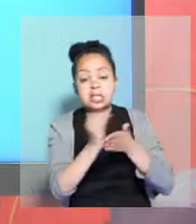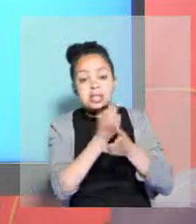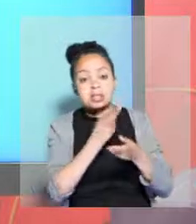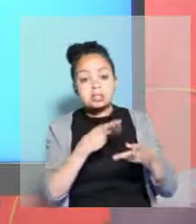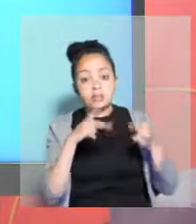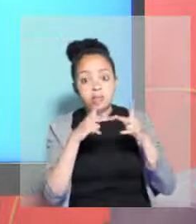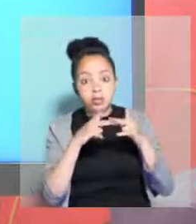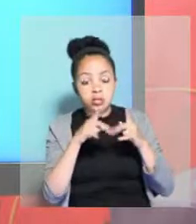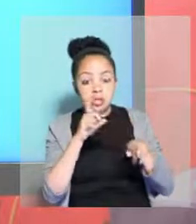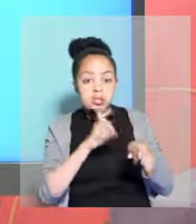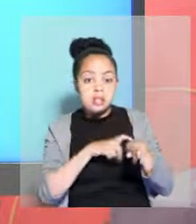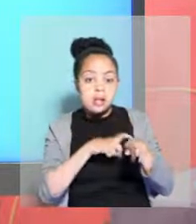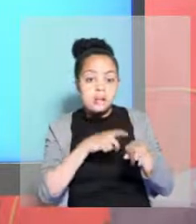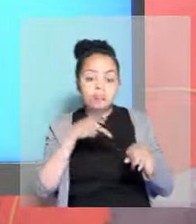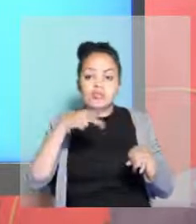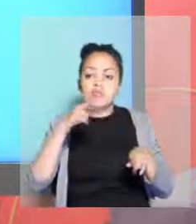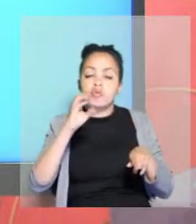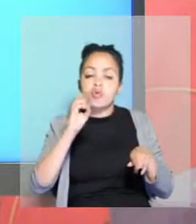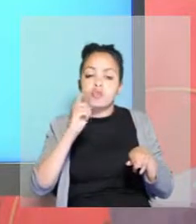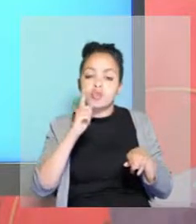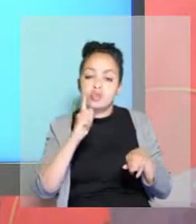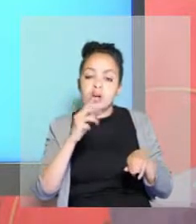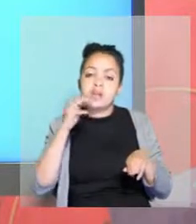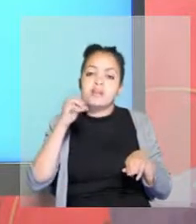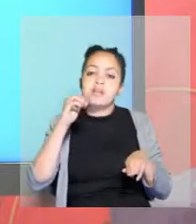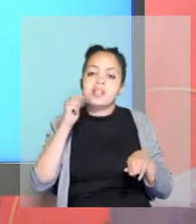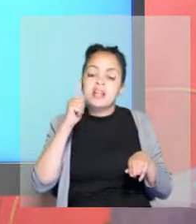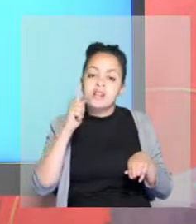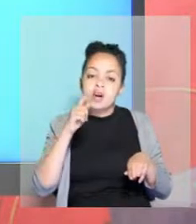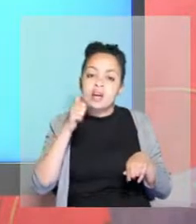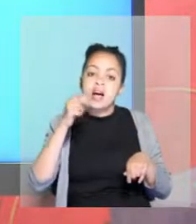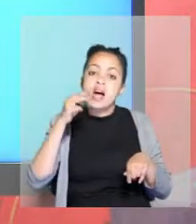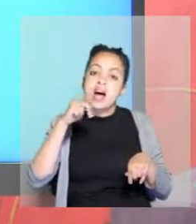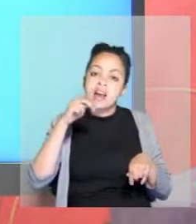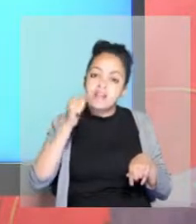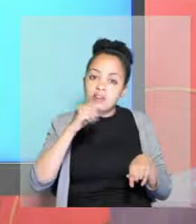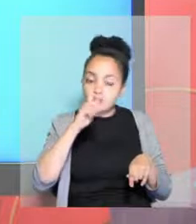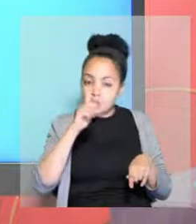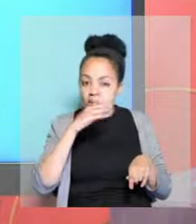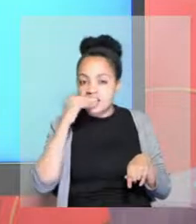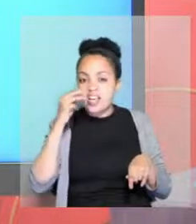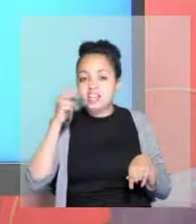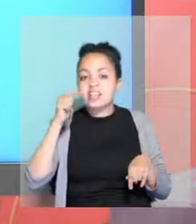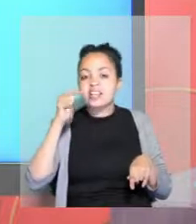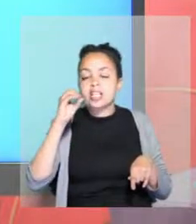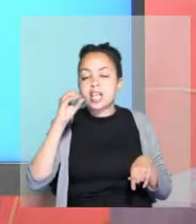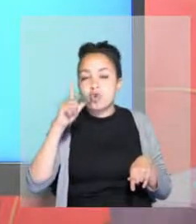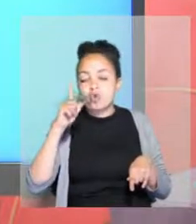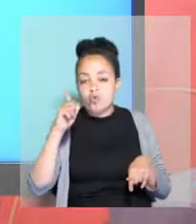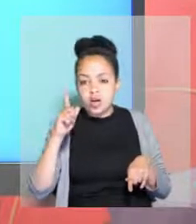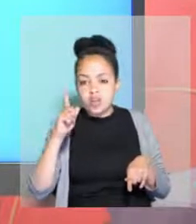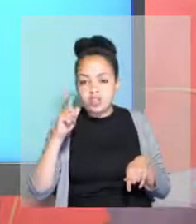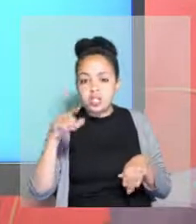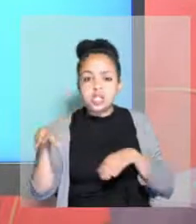place during prophase 1, metaphase 1, anaphase 1, and the telophase 1.